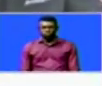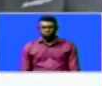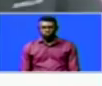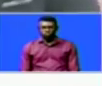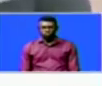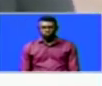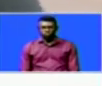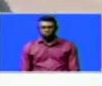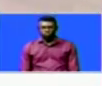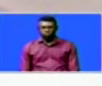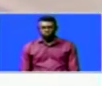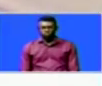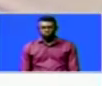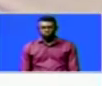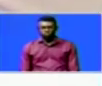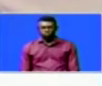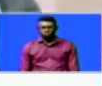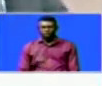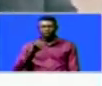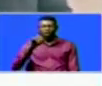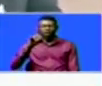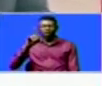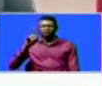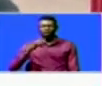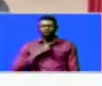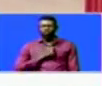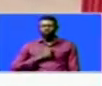His Excellency the President. Sorry. Nimesahau.